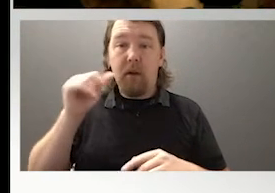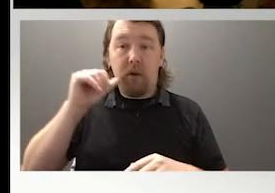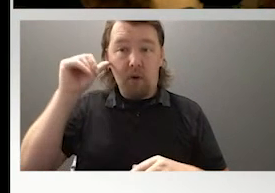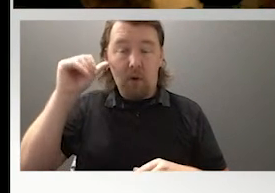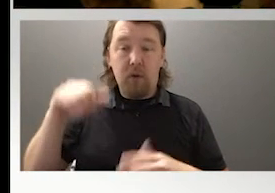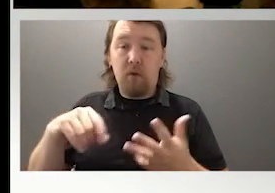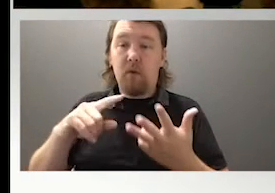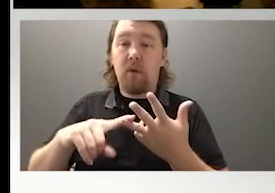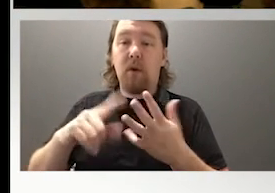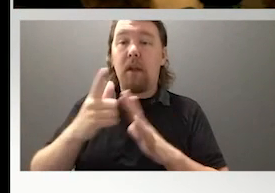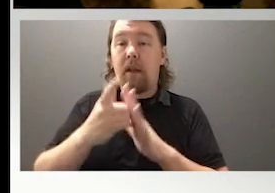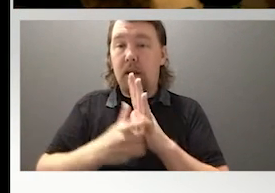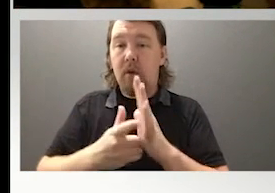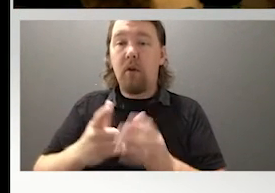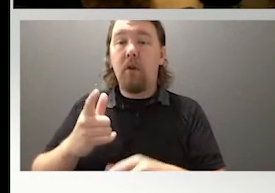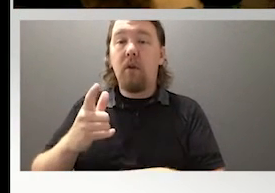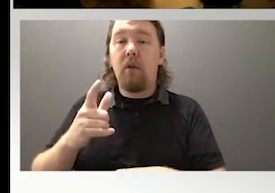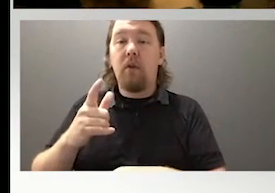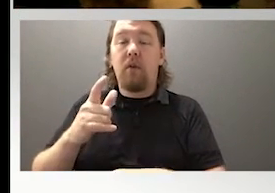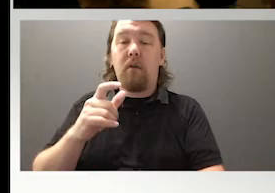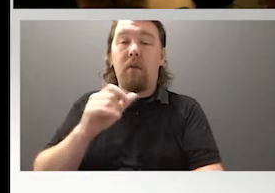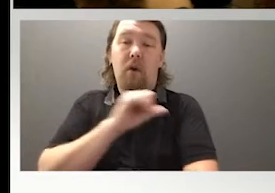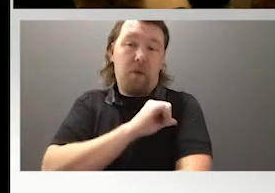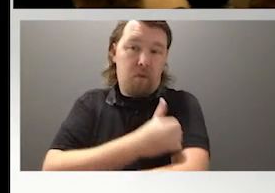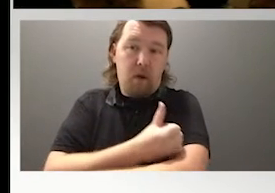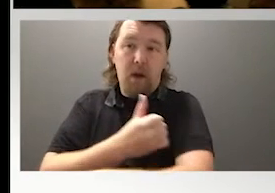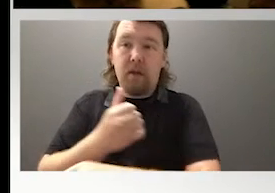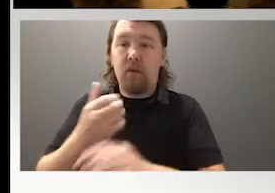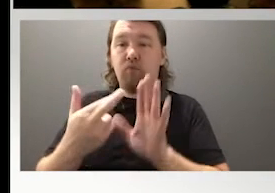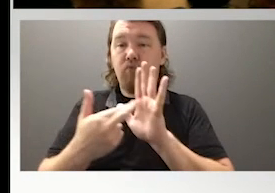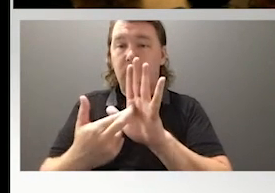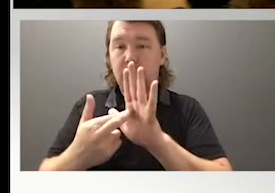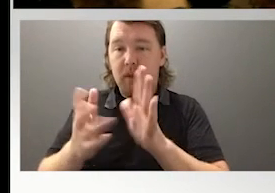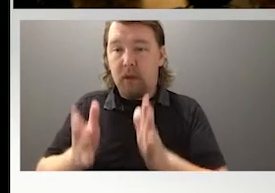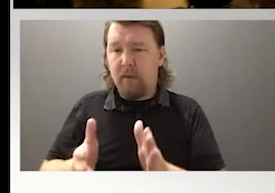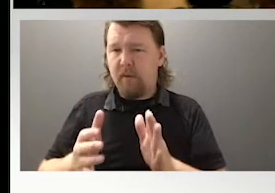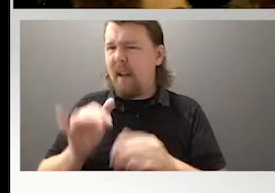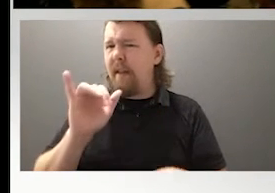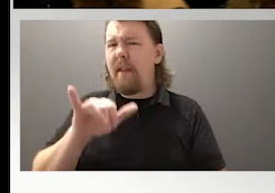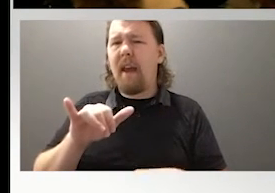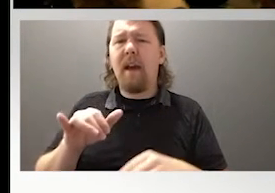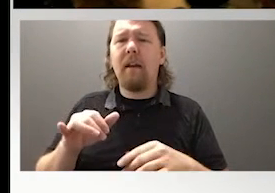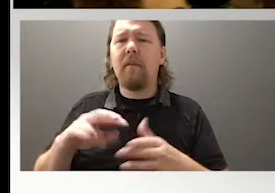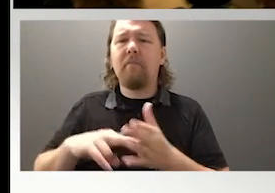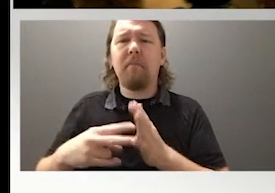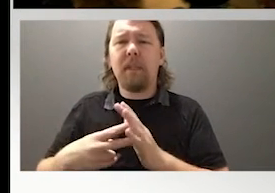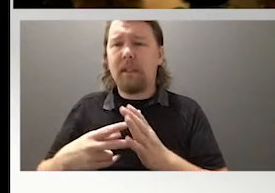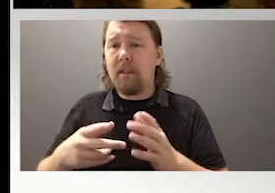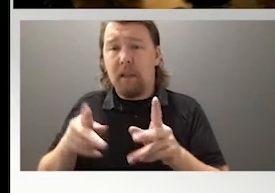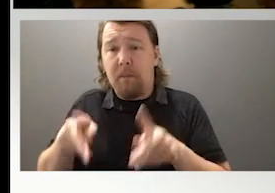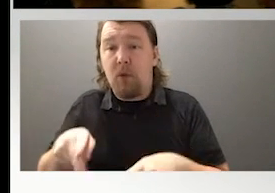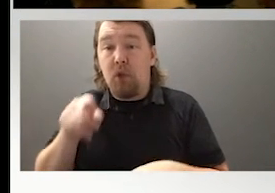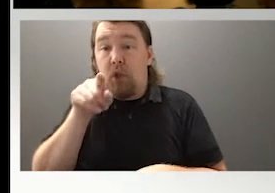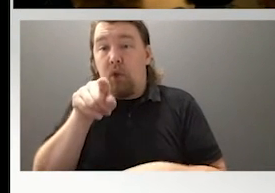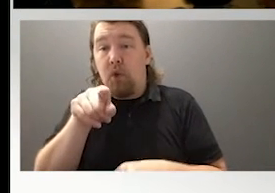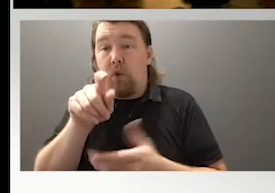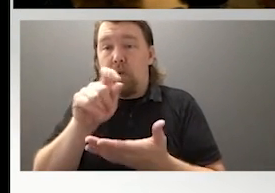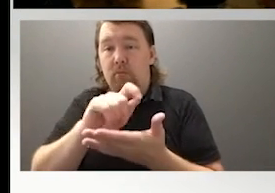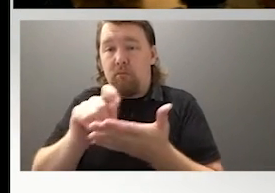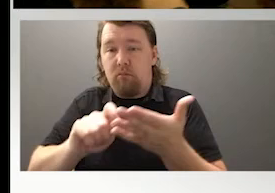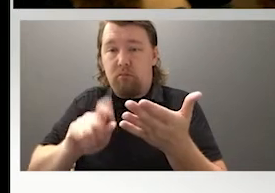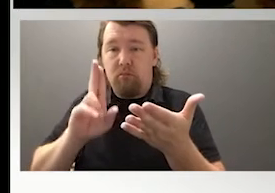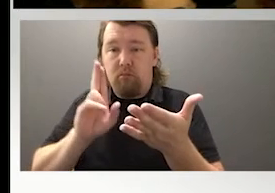legal representative, and an authorized legal representative would be somebody that you've authorized in